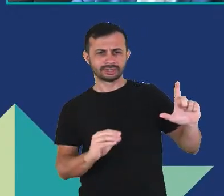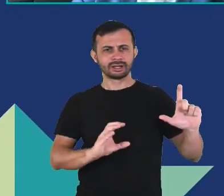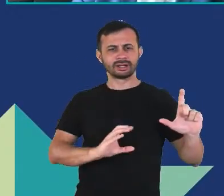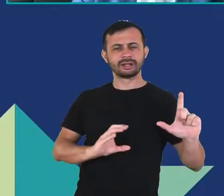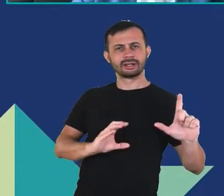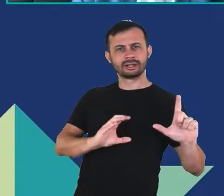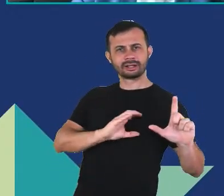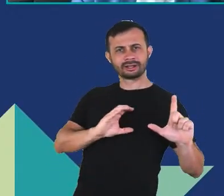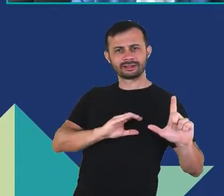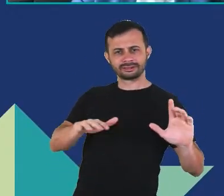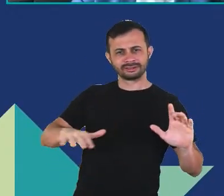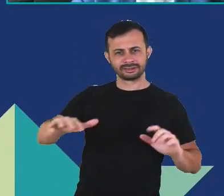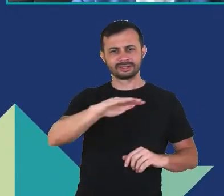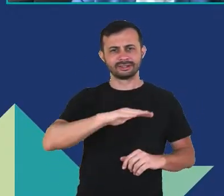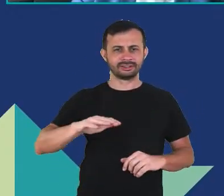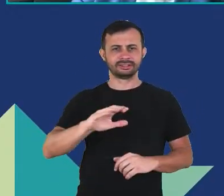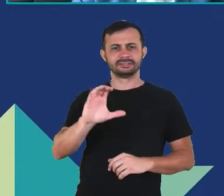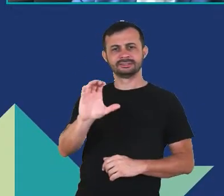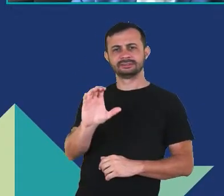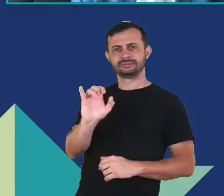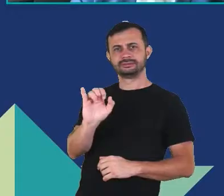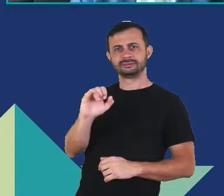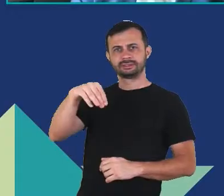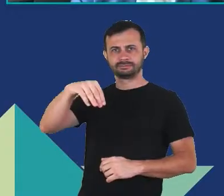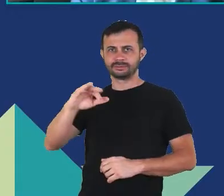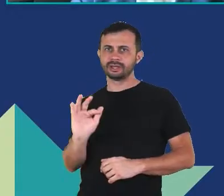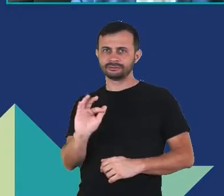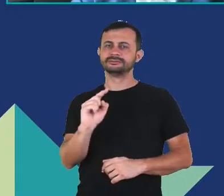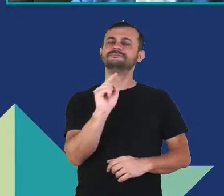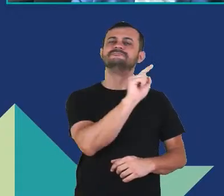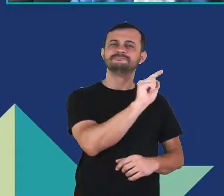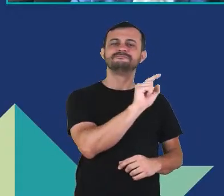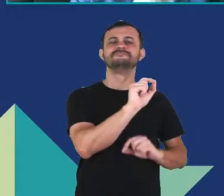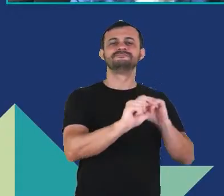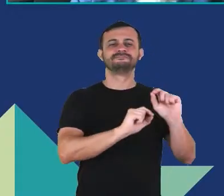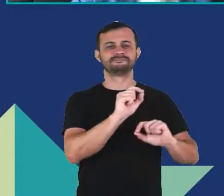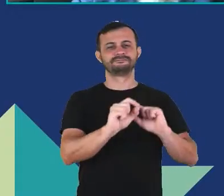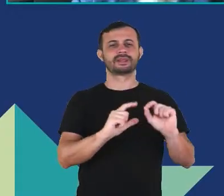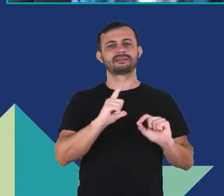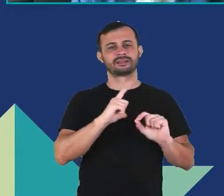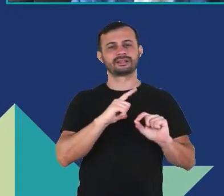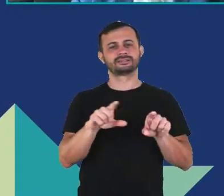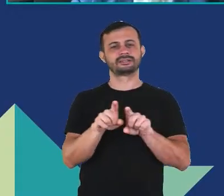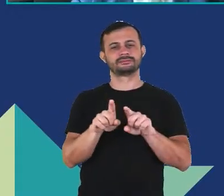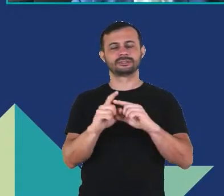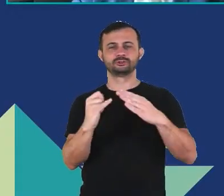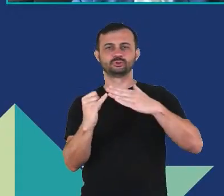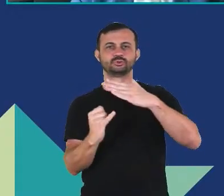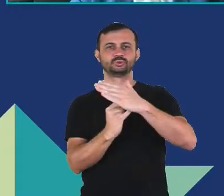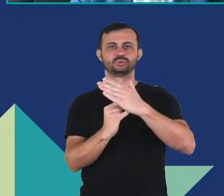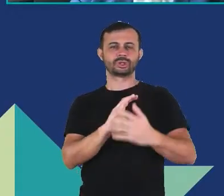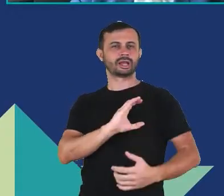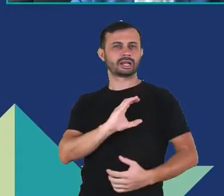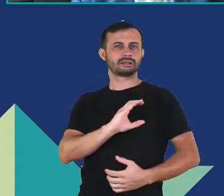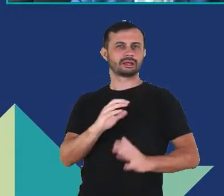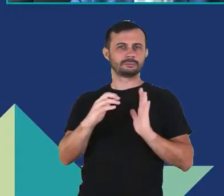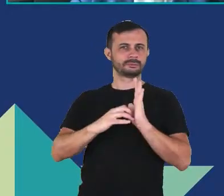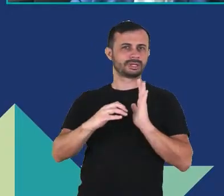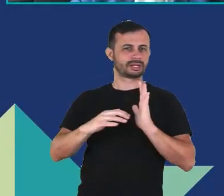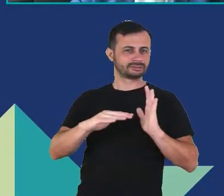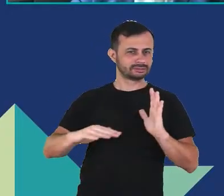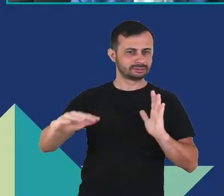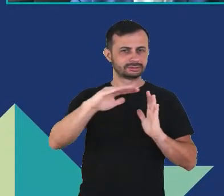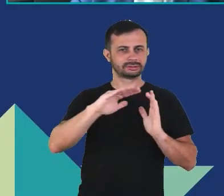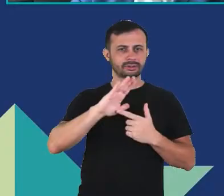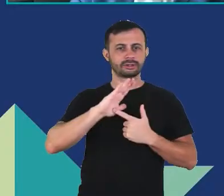which is the Canadian Institute of Mining Foundation. And I've been presenting this to various universities